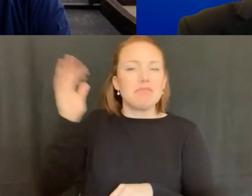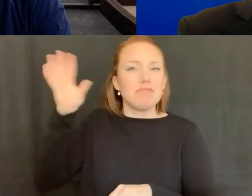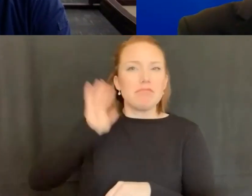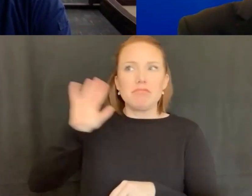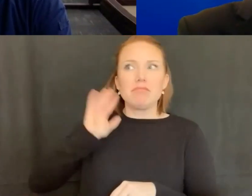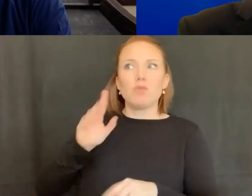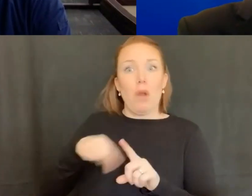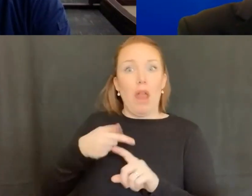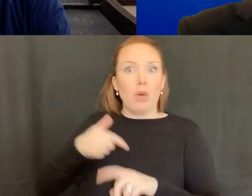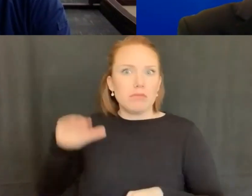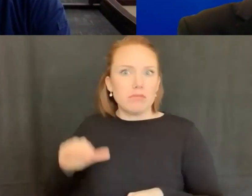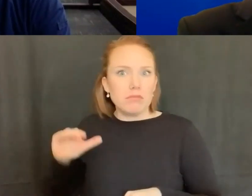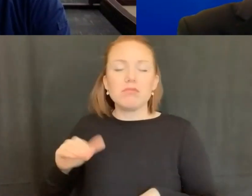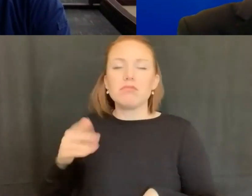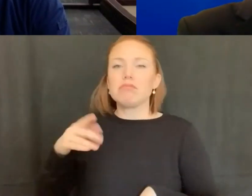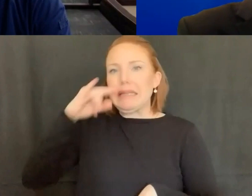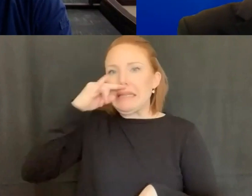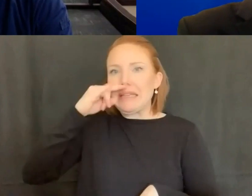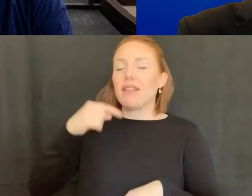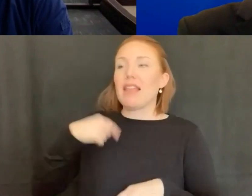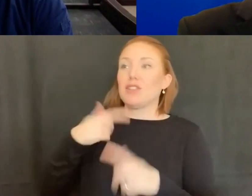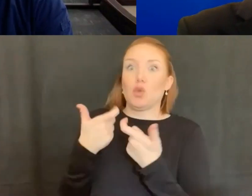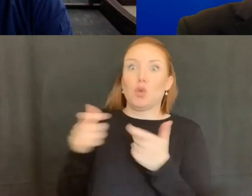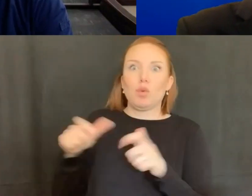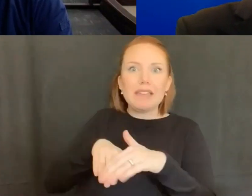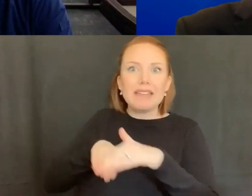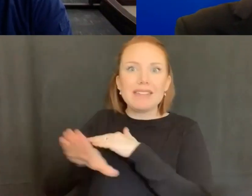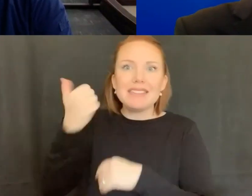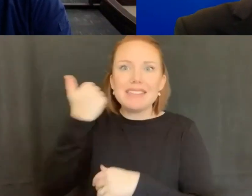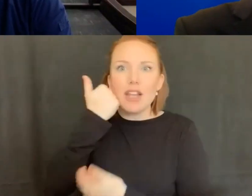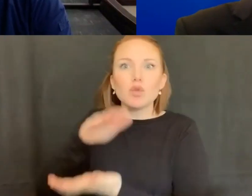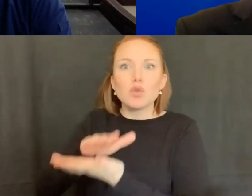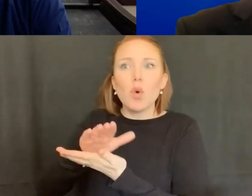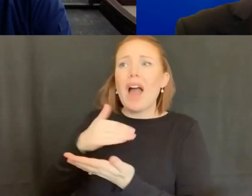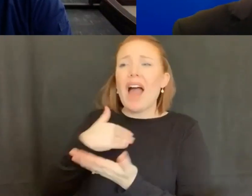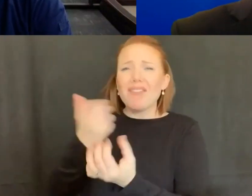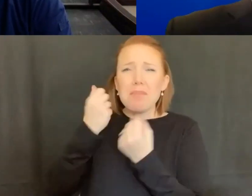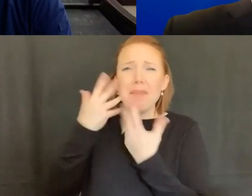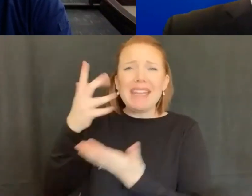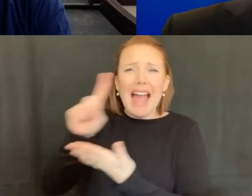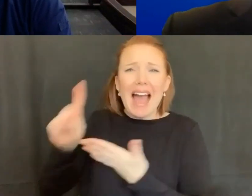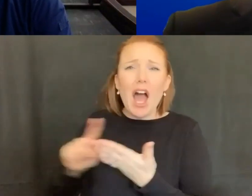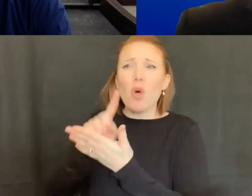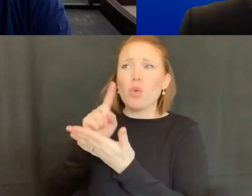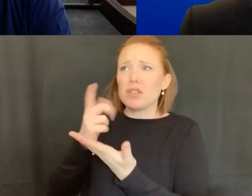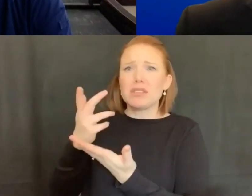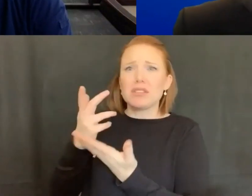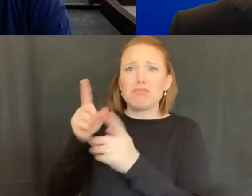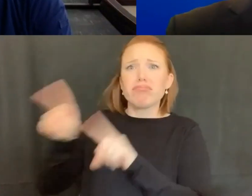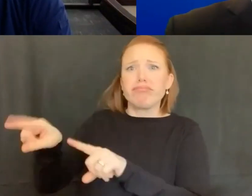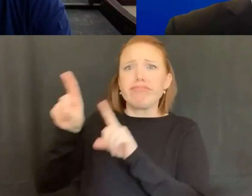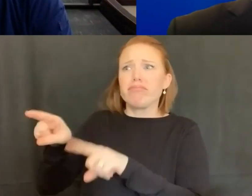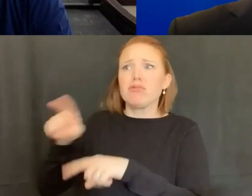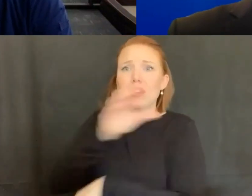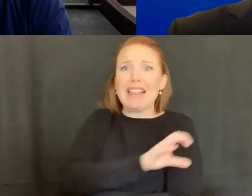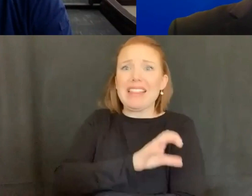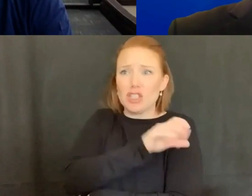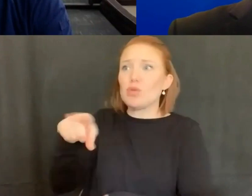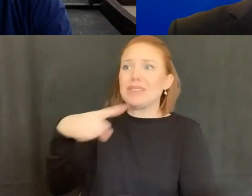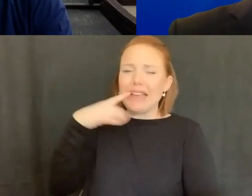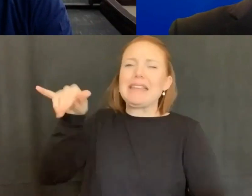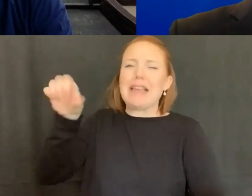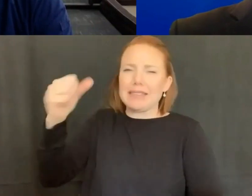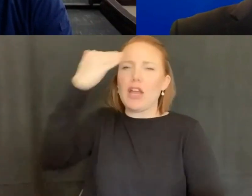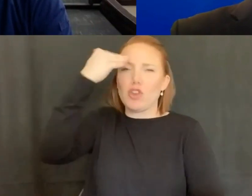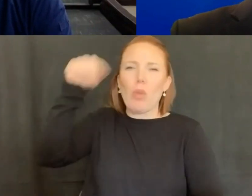part of getting into dental school too, is having, hours spent in the clinic, so that you can say definitively, I know this field and